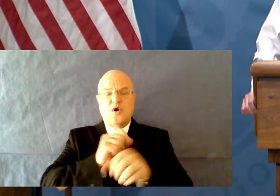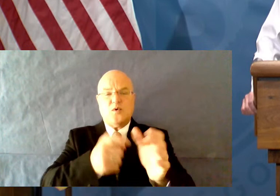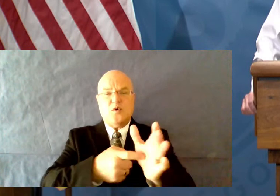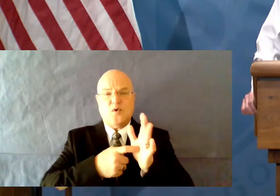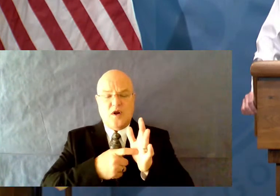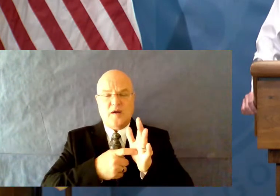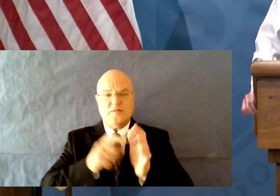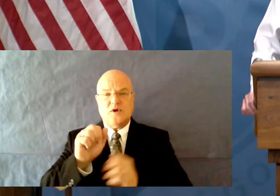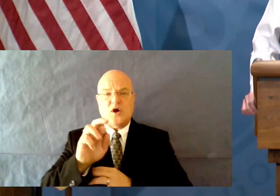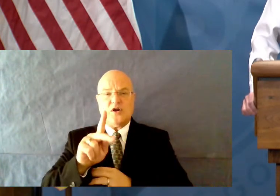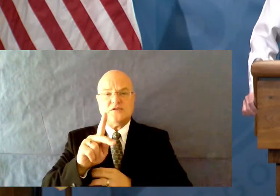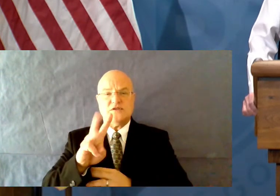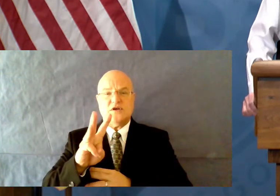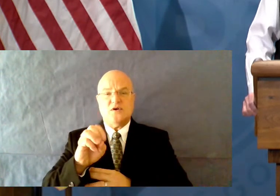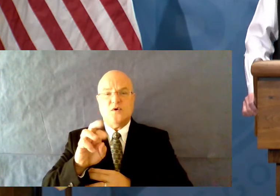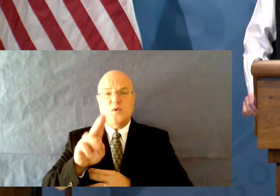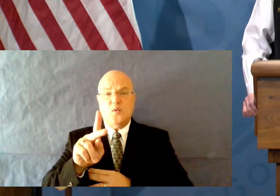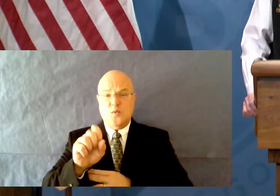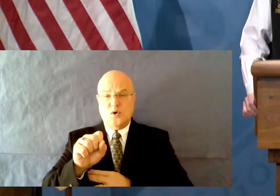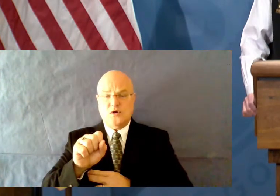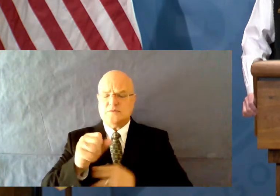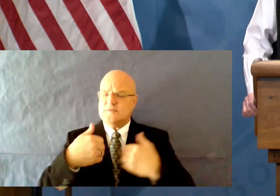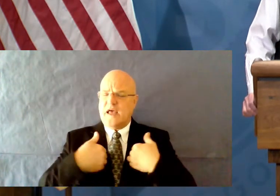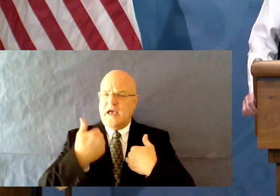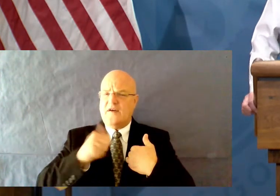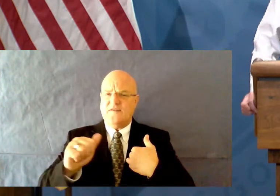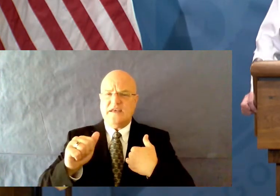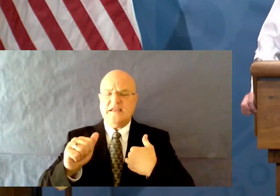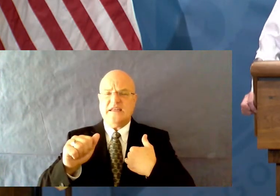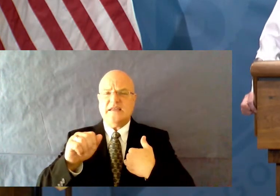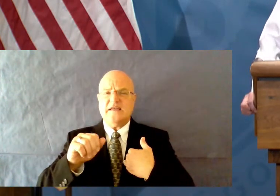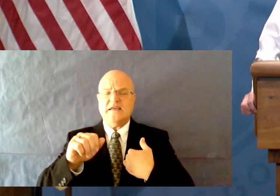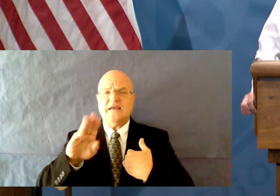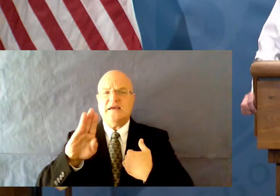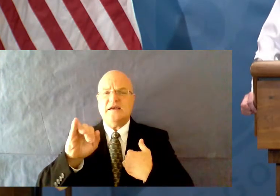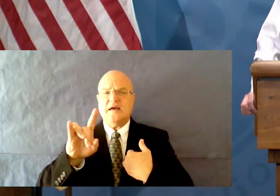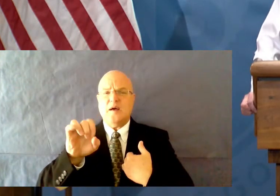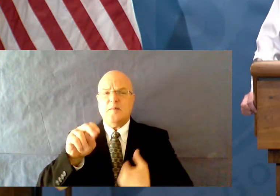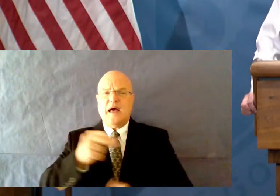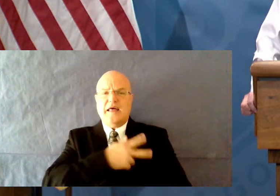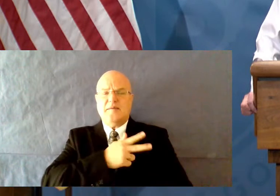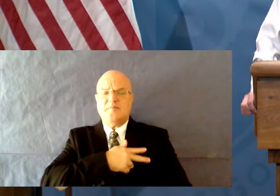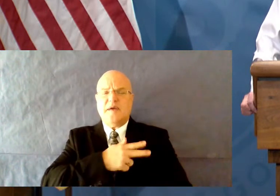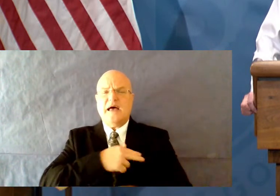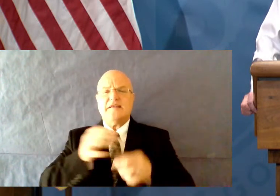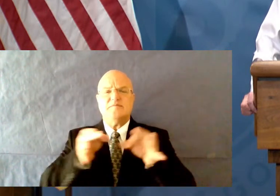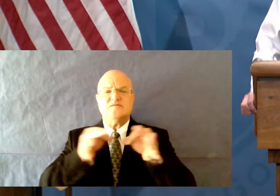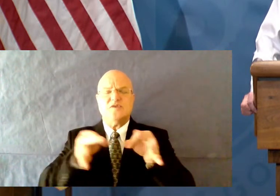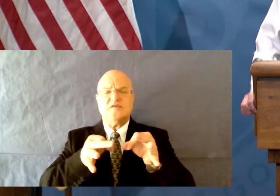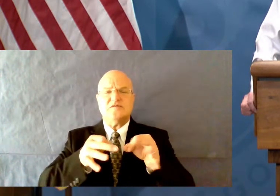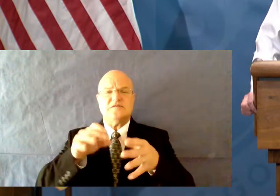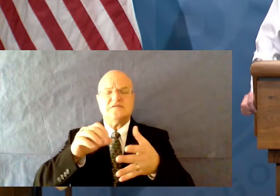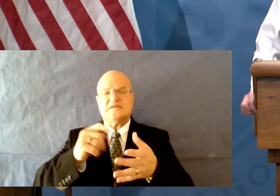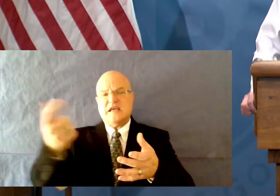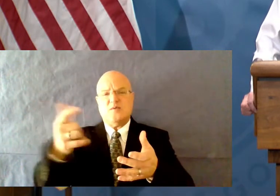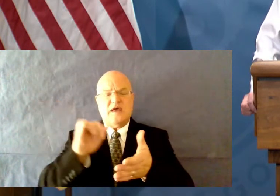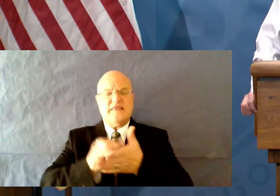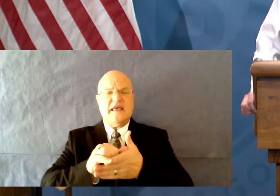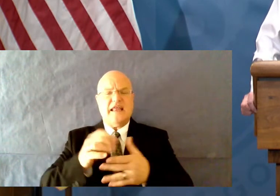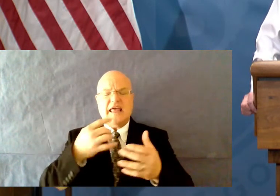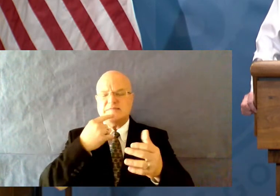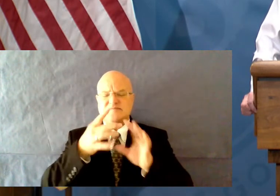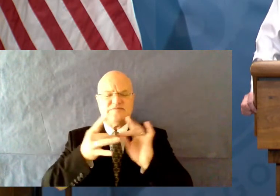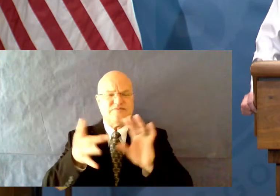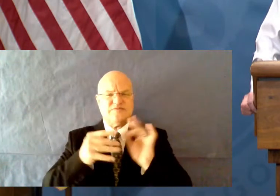Works. Do you have any comment on the Biden administration rescinding the work requirements, and can you kind of speak to what that might